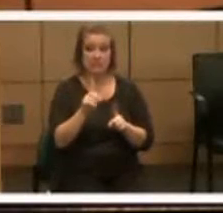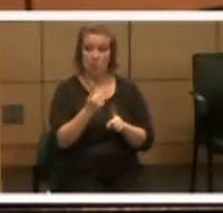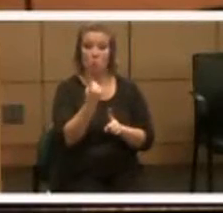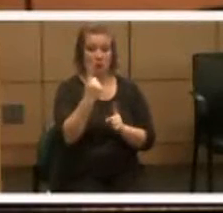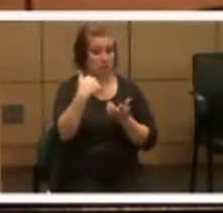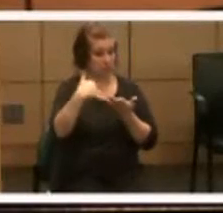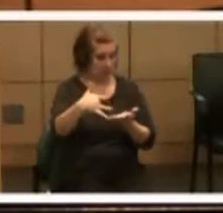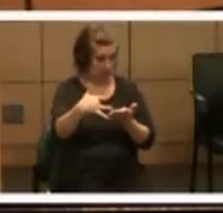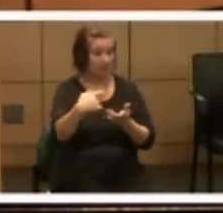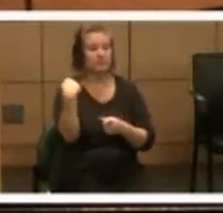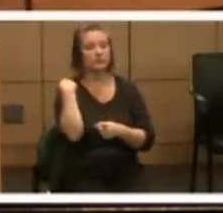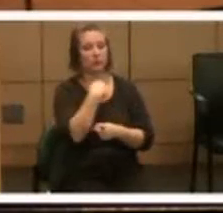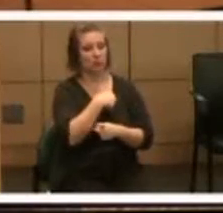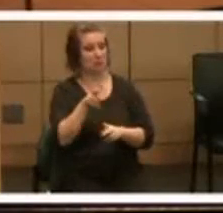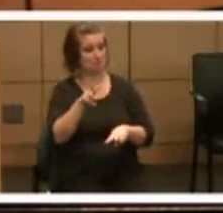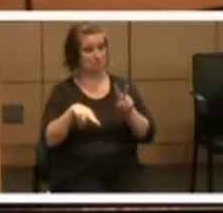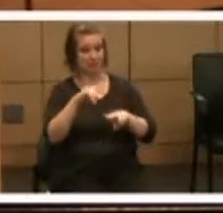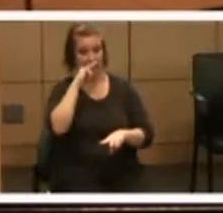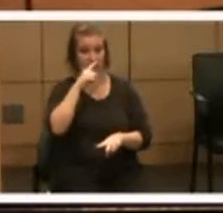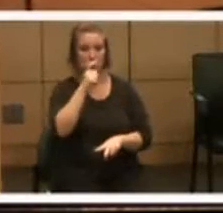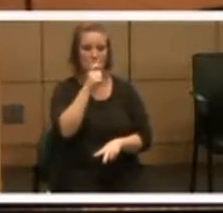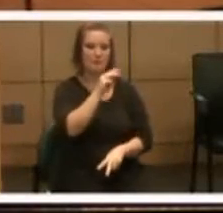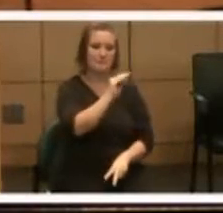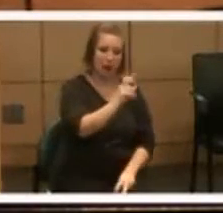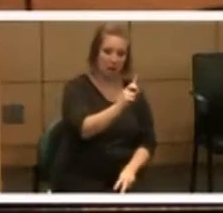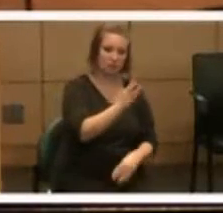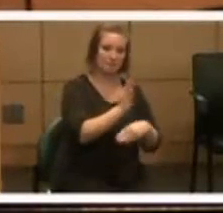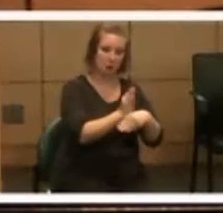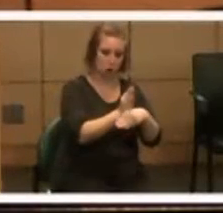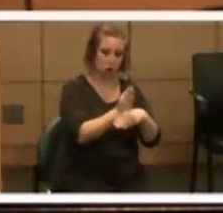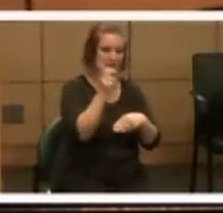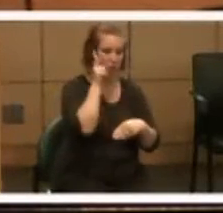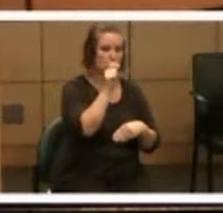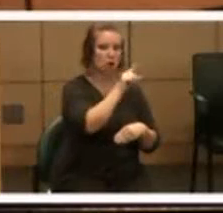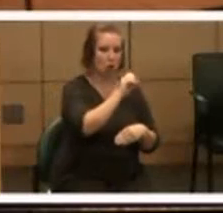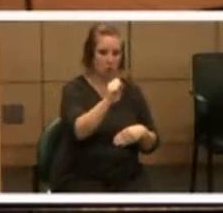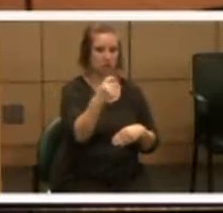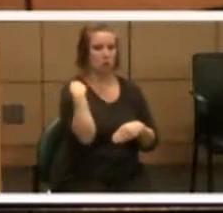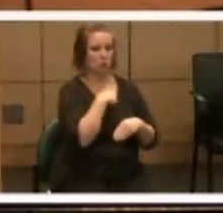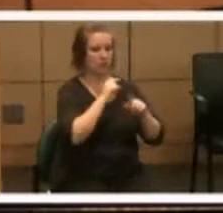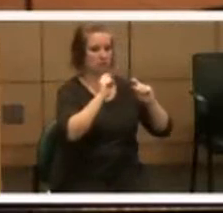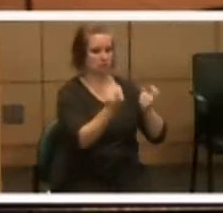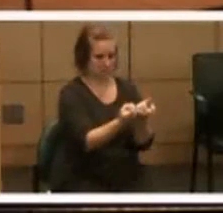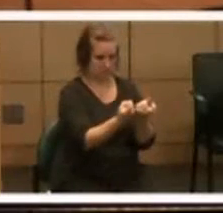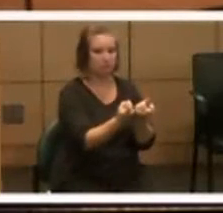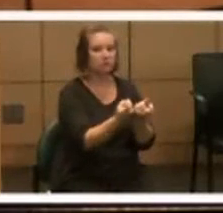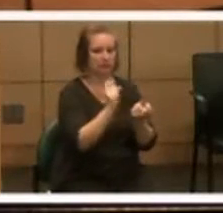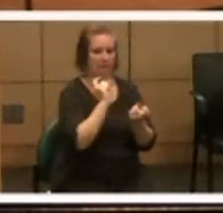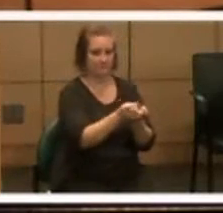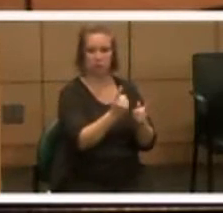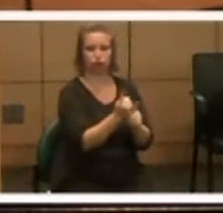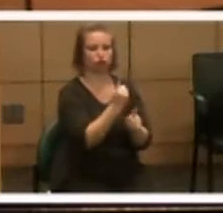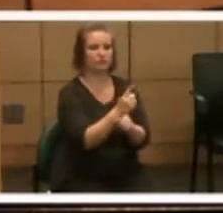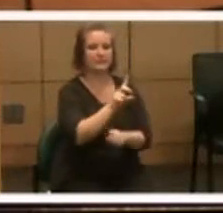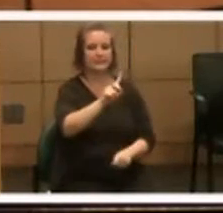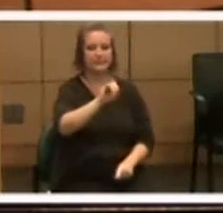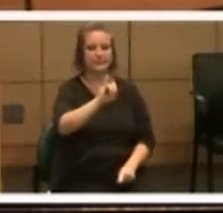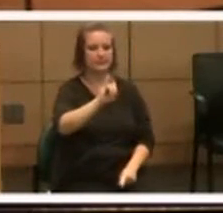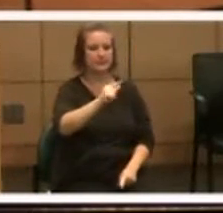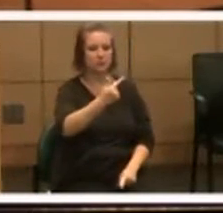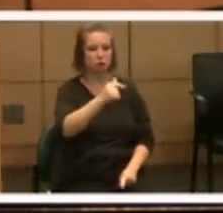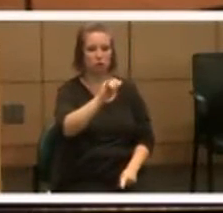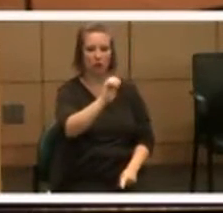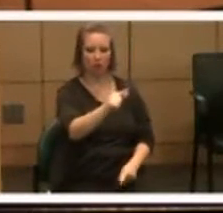study where we looked at kids with mild, moderate unilateral hearing loss, and we fitted them with hearing aids, conventional hearing aids, digital ones,